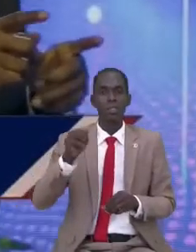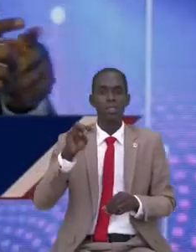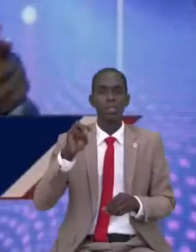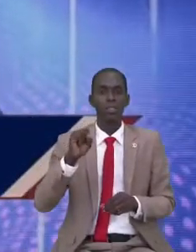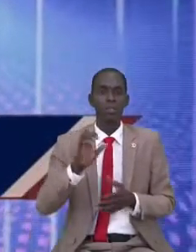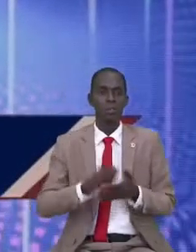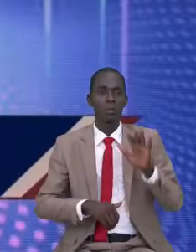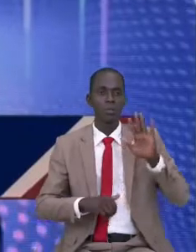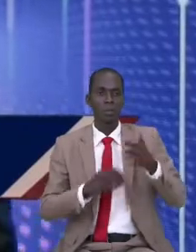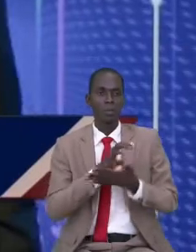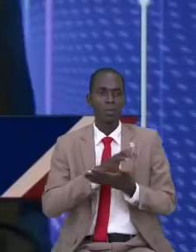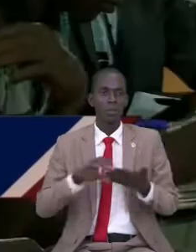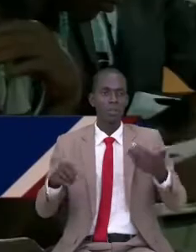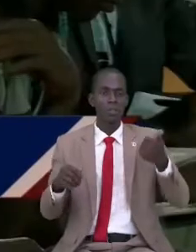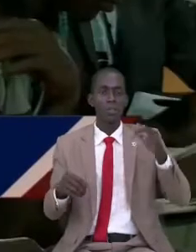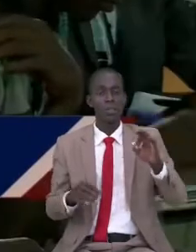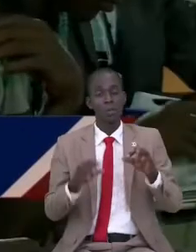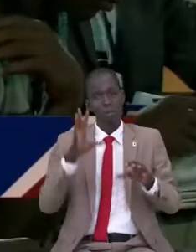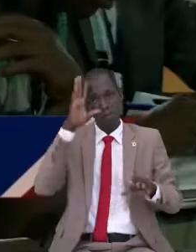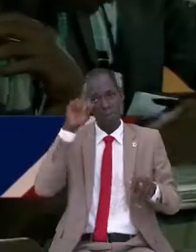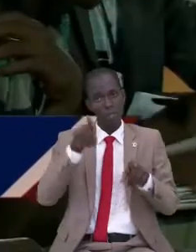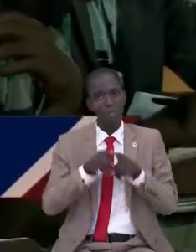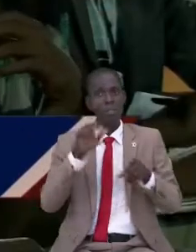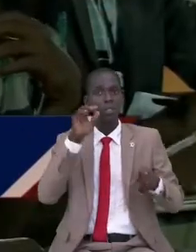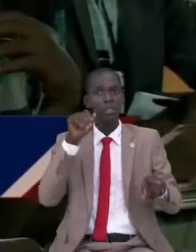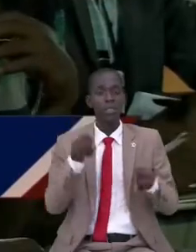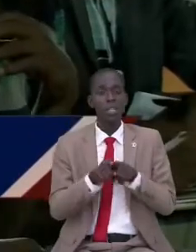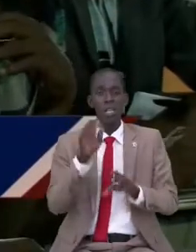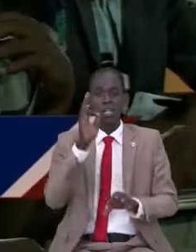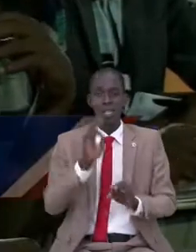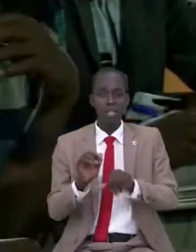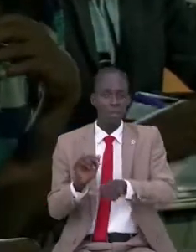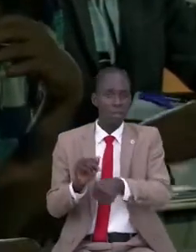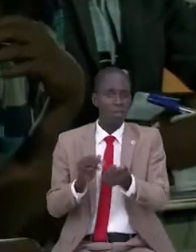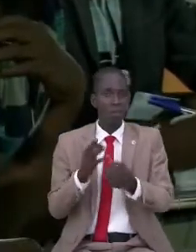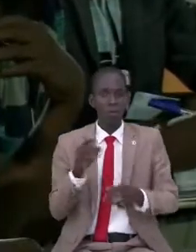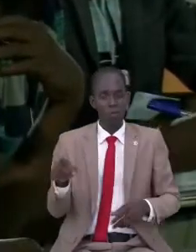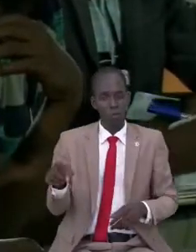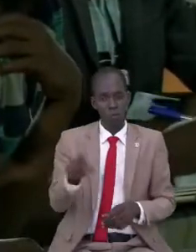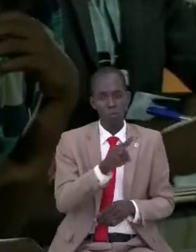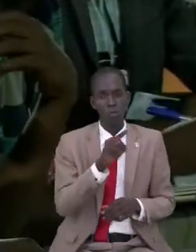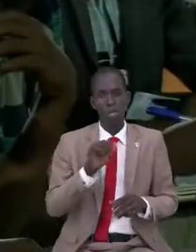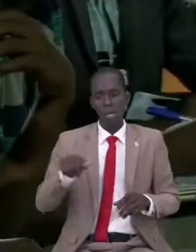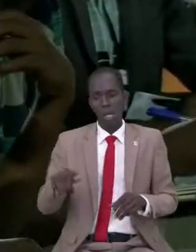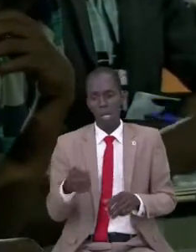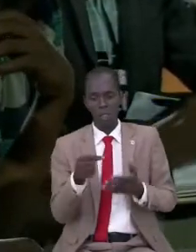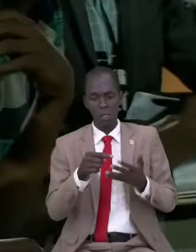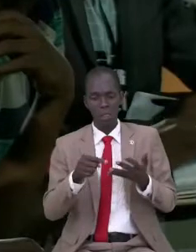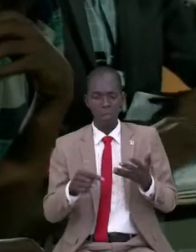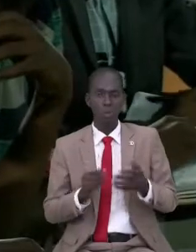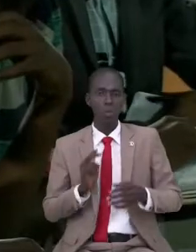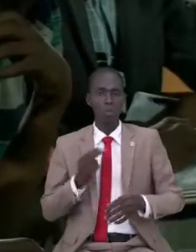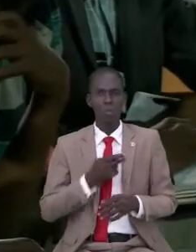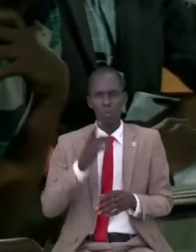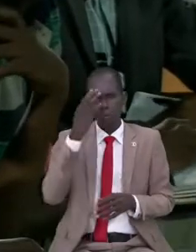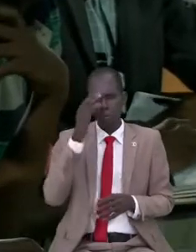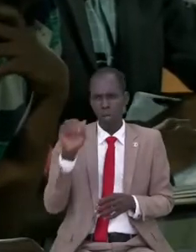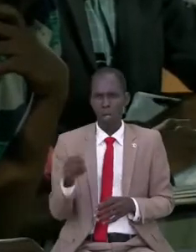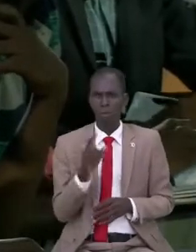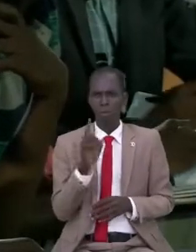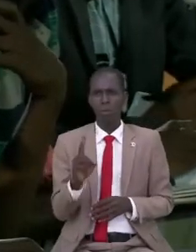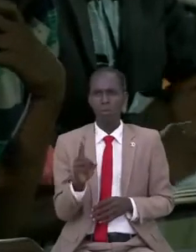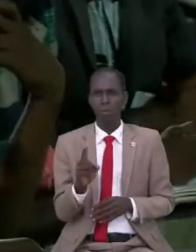19, brethren, if any of you, any among us, do you know anyone